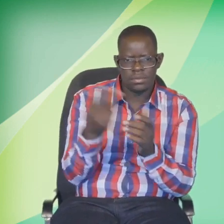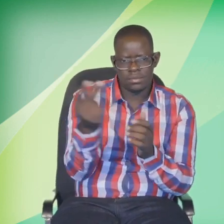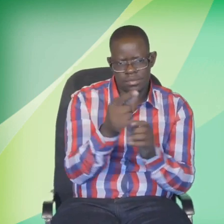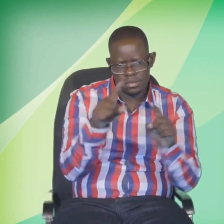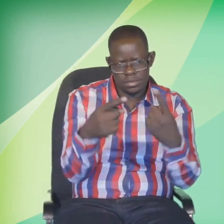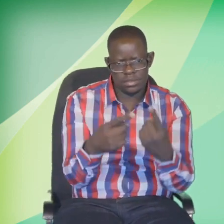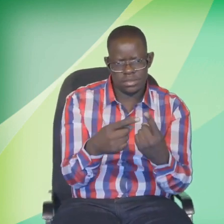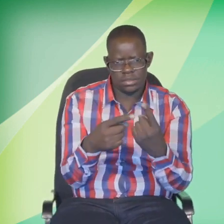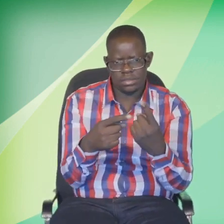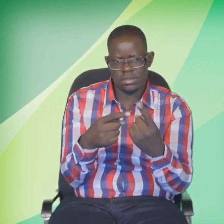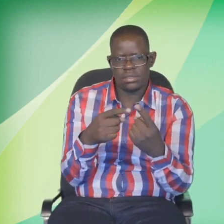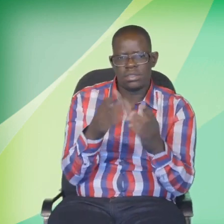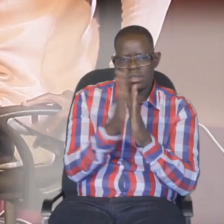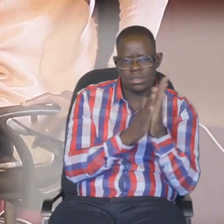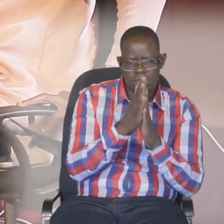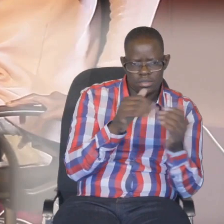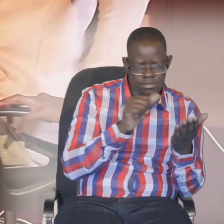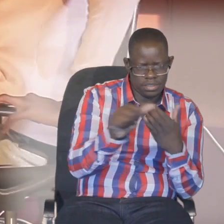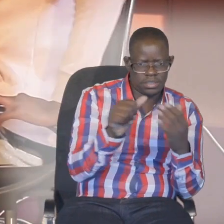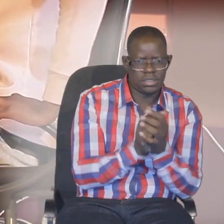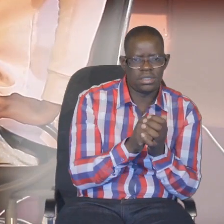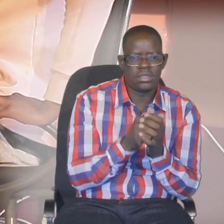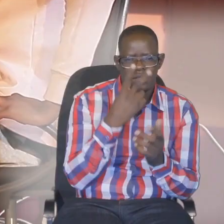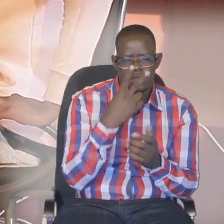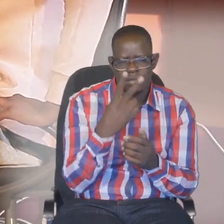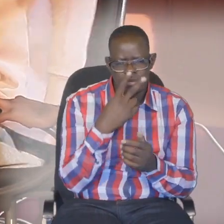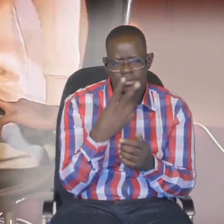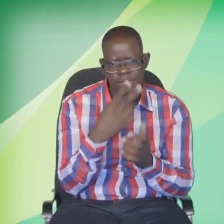purchases, and interest paid. Okay, I see.